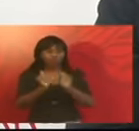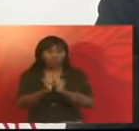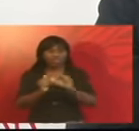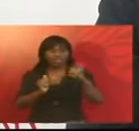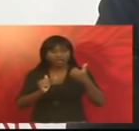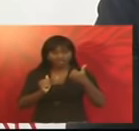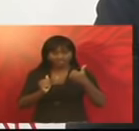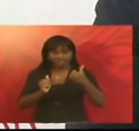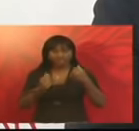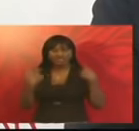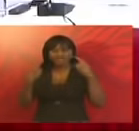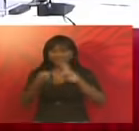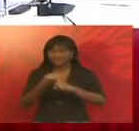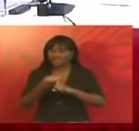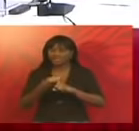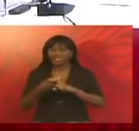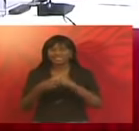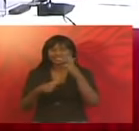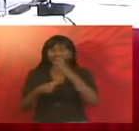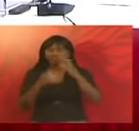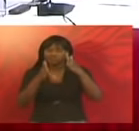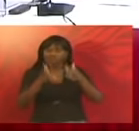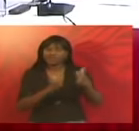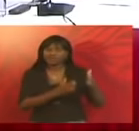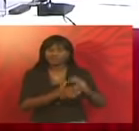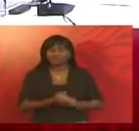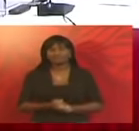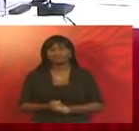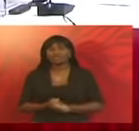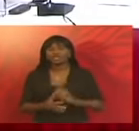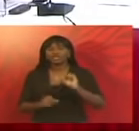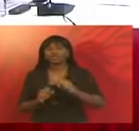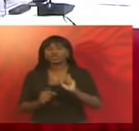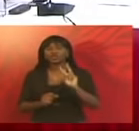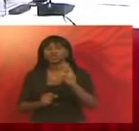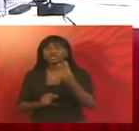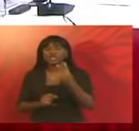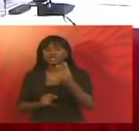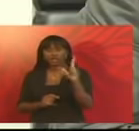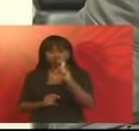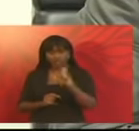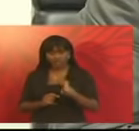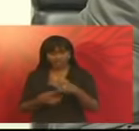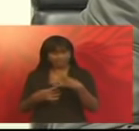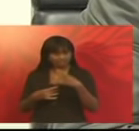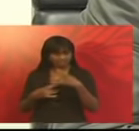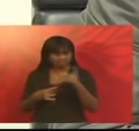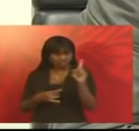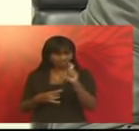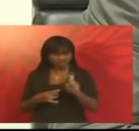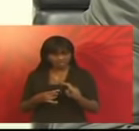Thank you. Okay, and moving to the second question, interesting question. Now, beyond the personal